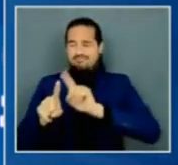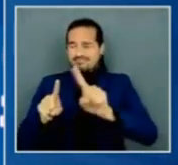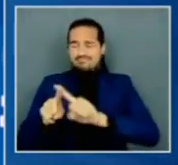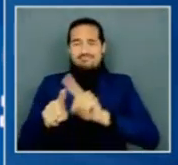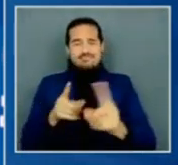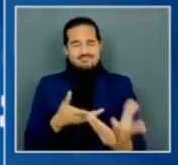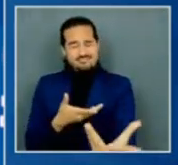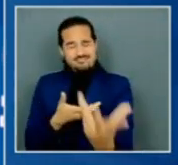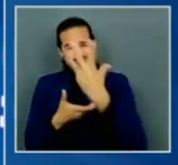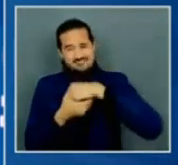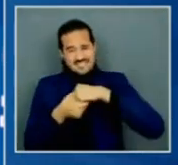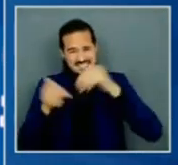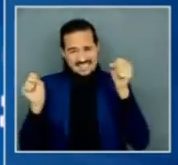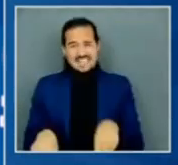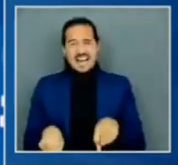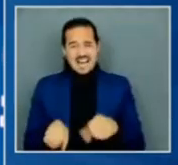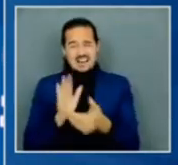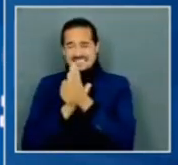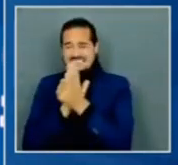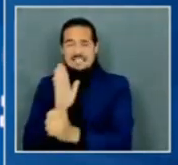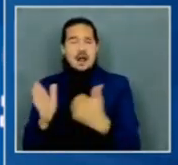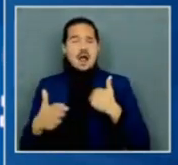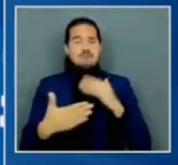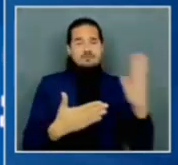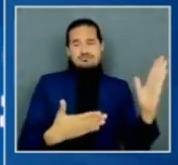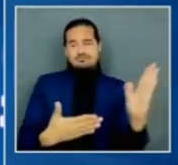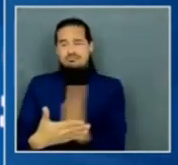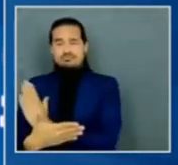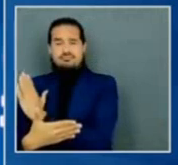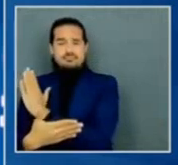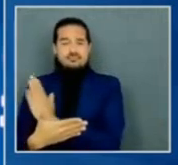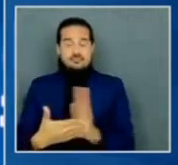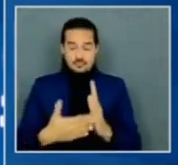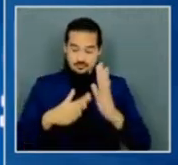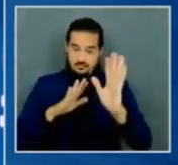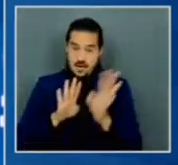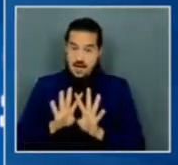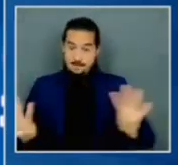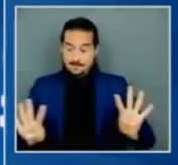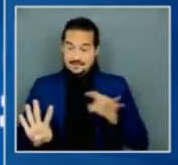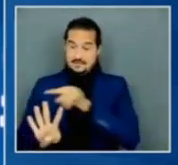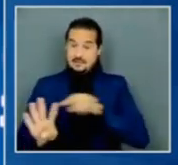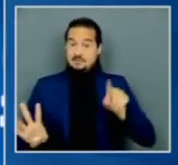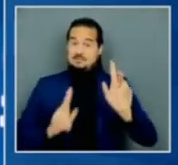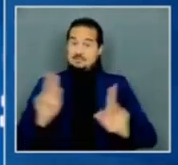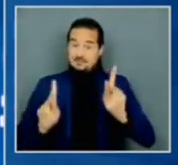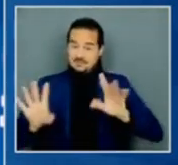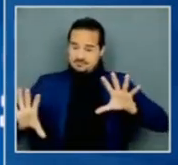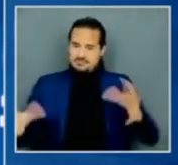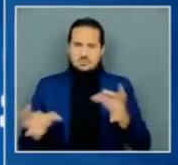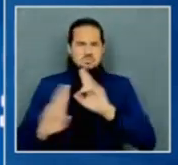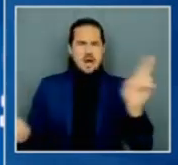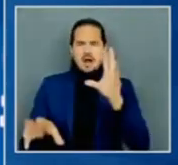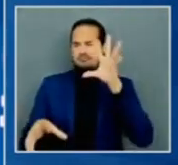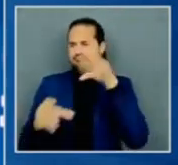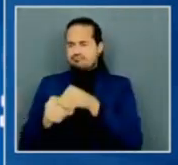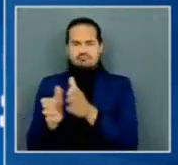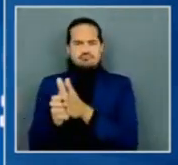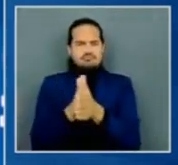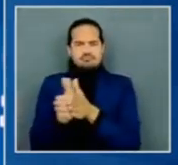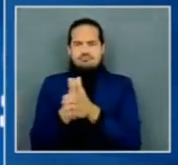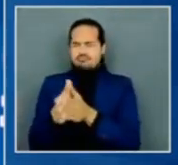talent. We have so much of it, the full range of talent in this nation. A cabinet that is up to the immediate crises